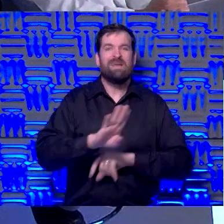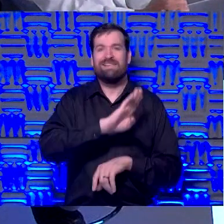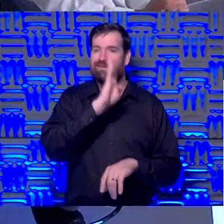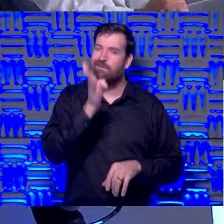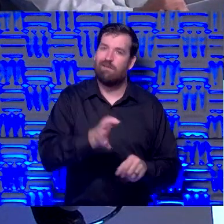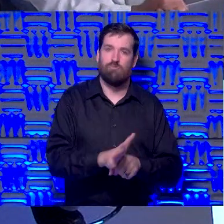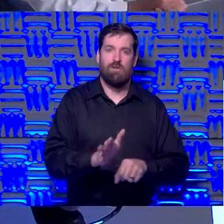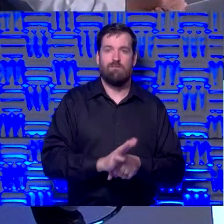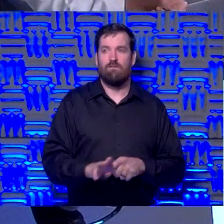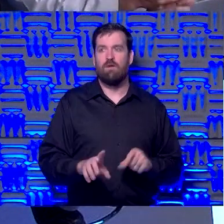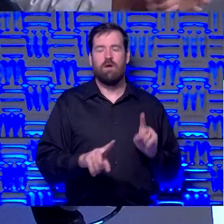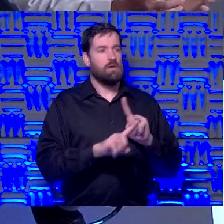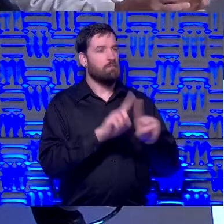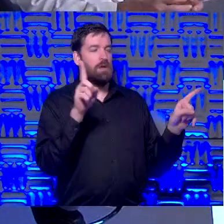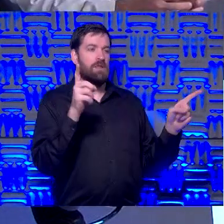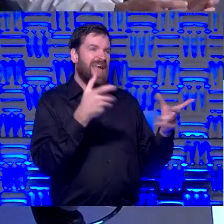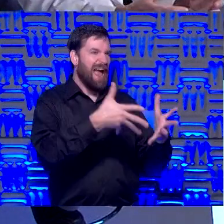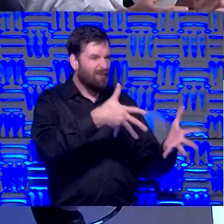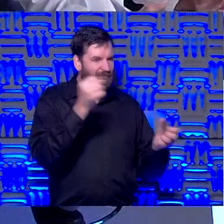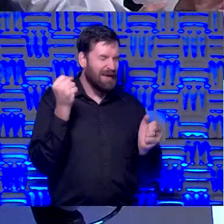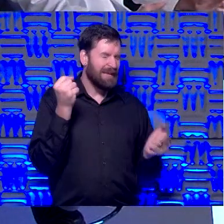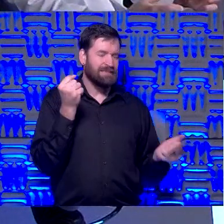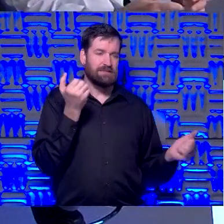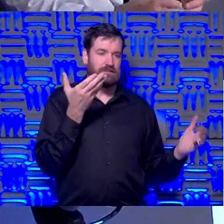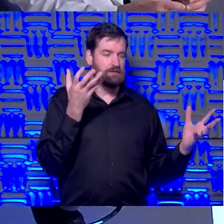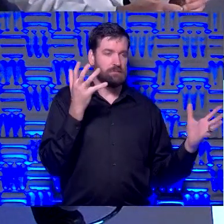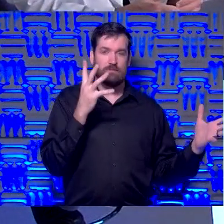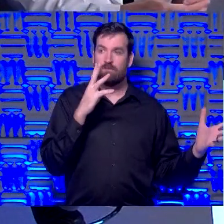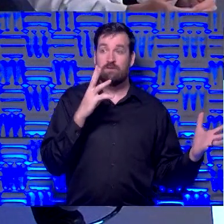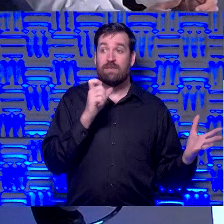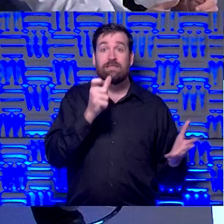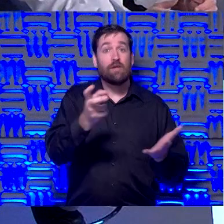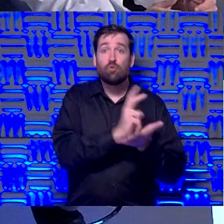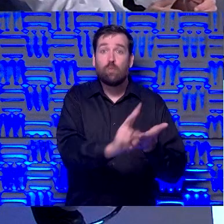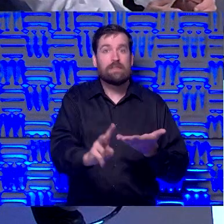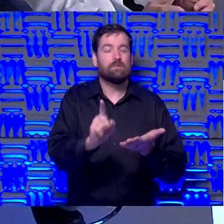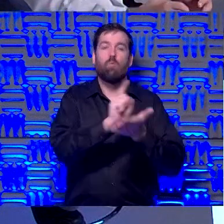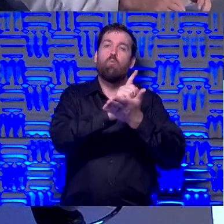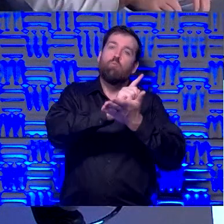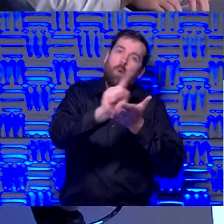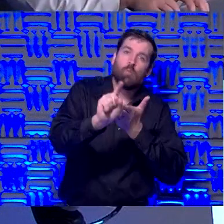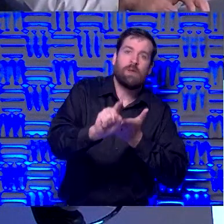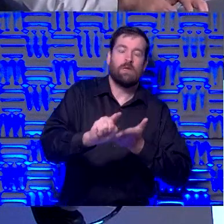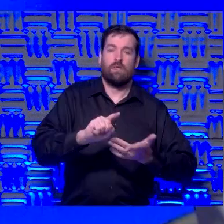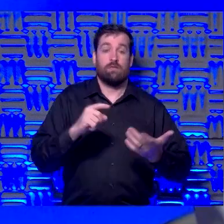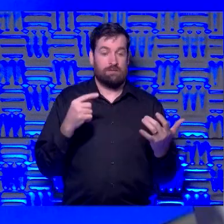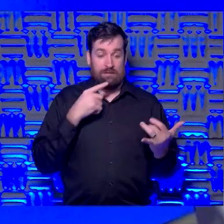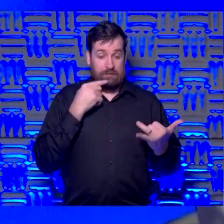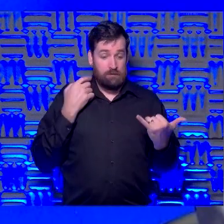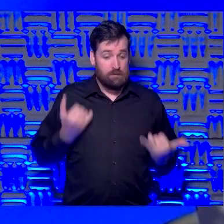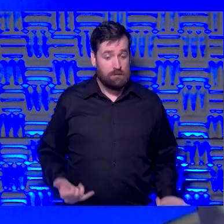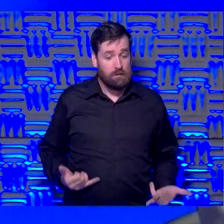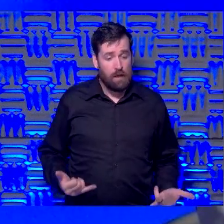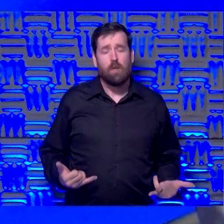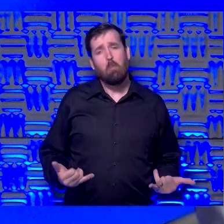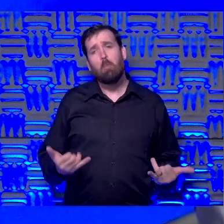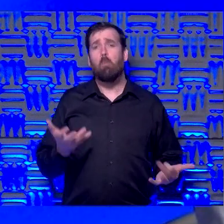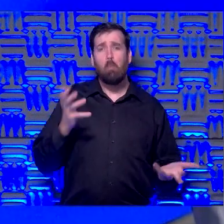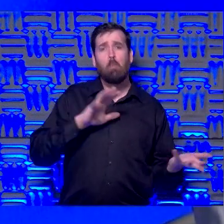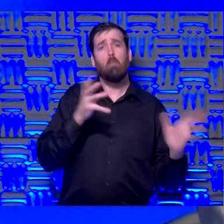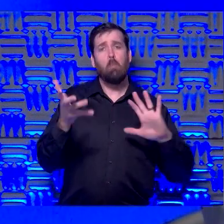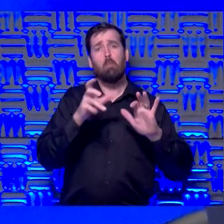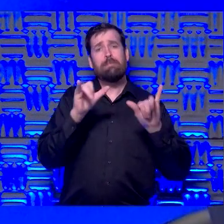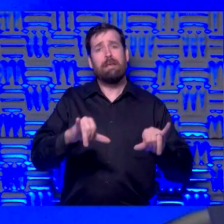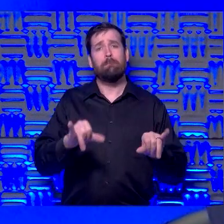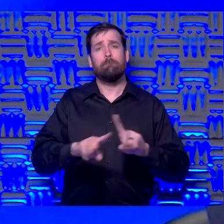But the velocity of what we're learning is increasing so much that it's not 2 weeks, it's just a week. Yeah. So what we're saying today, we'll probably still be somewhat